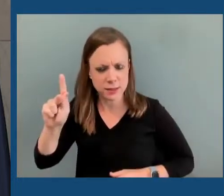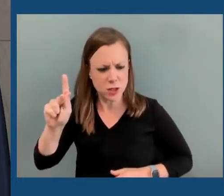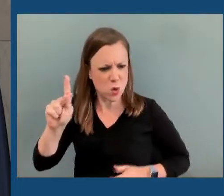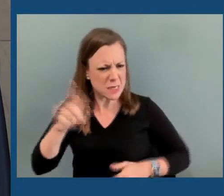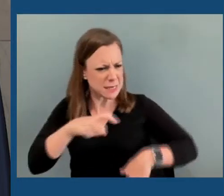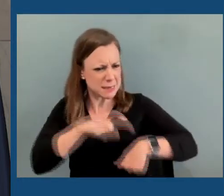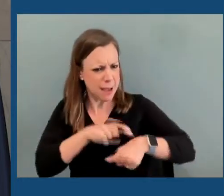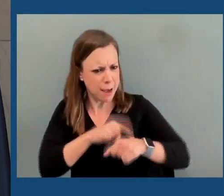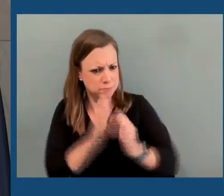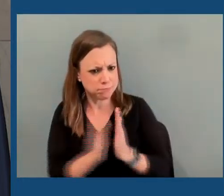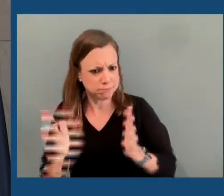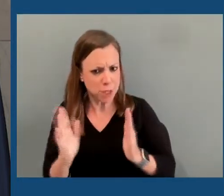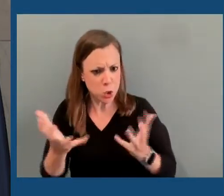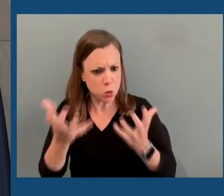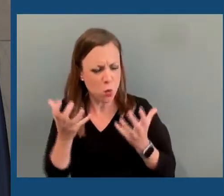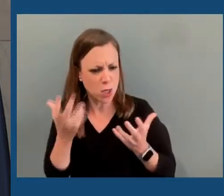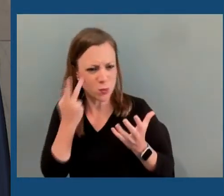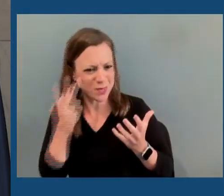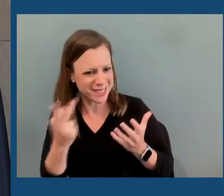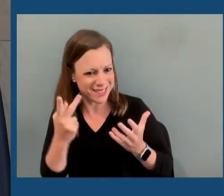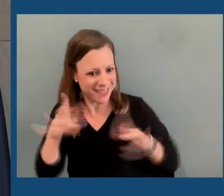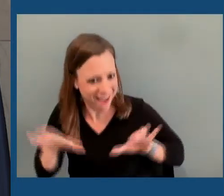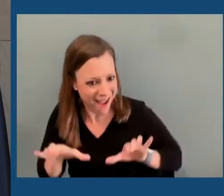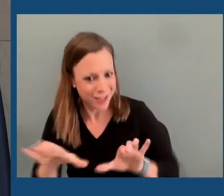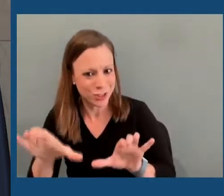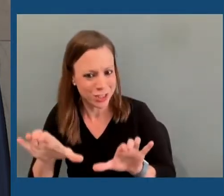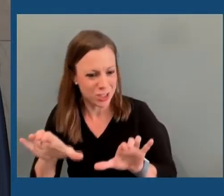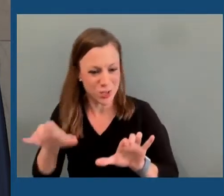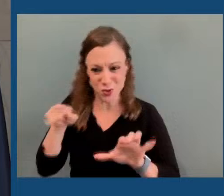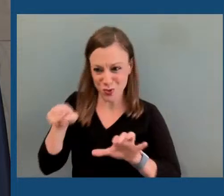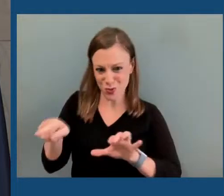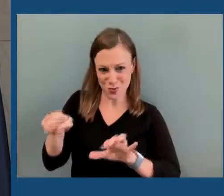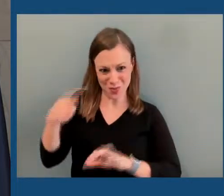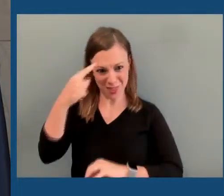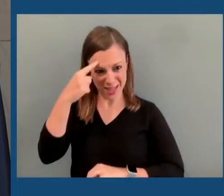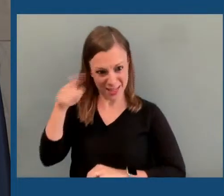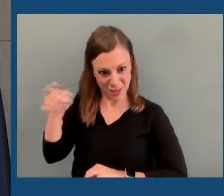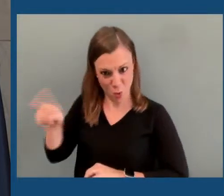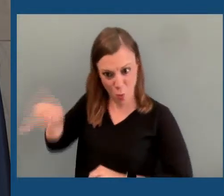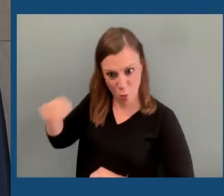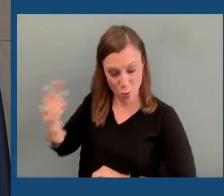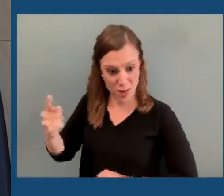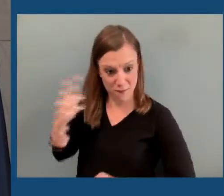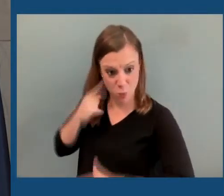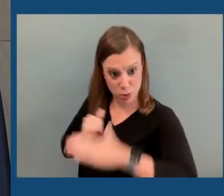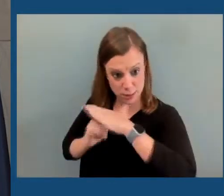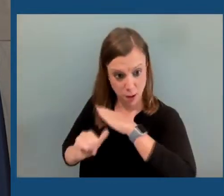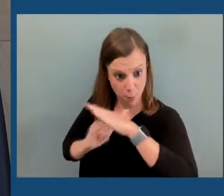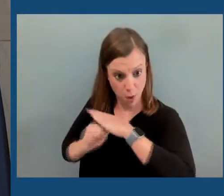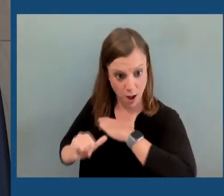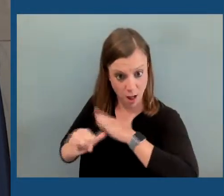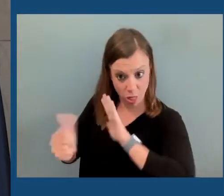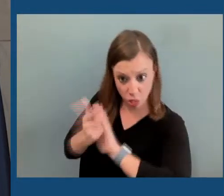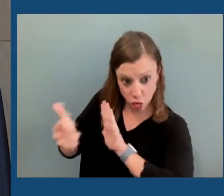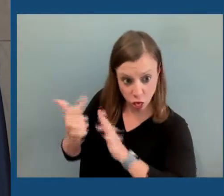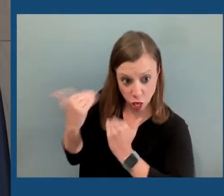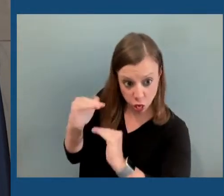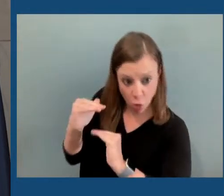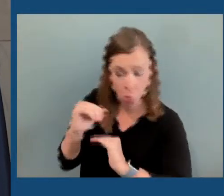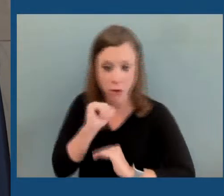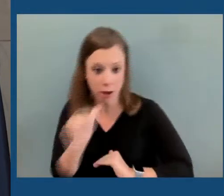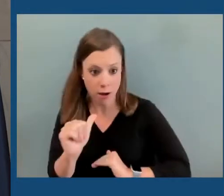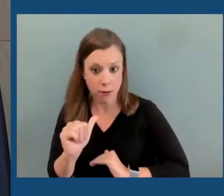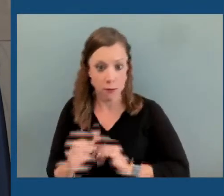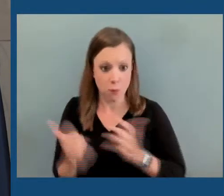that? And is it your intention that this would be solely confined to the subways or applied more broadly? You know, this is something we're looking at